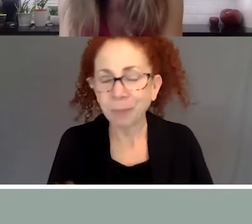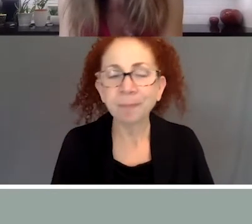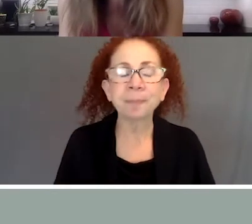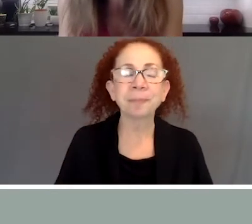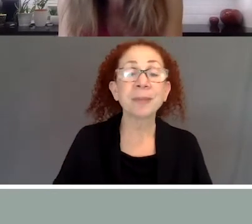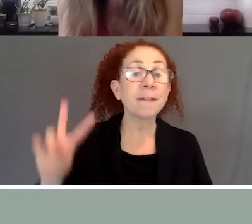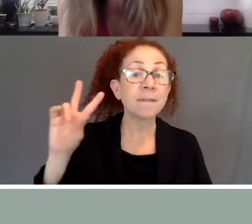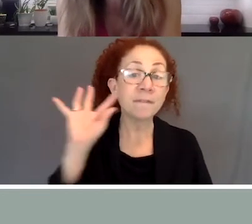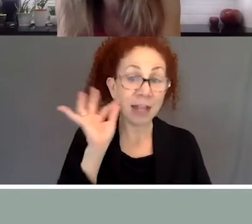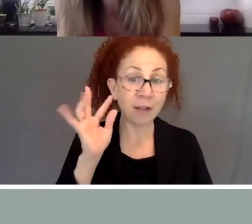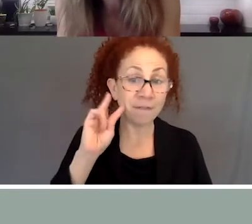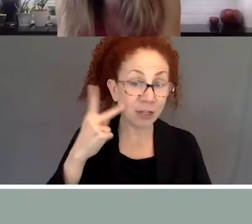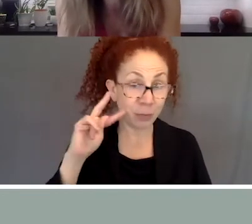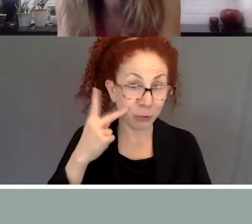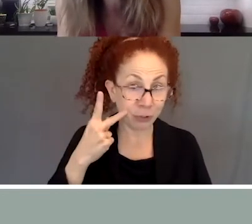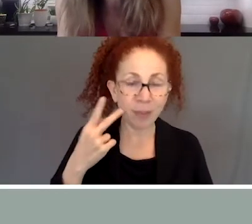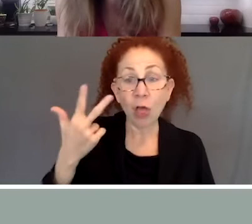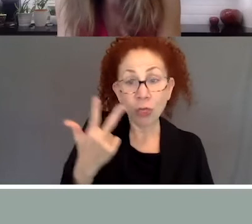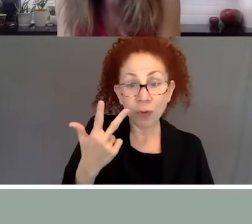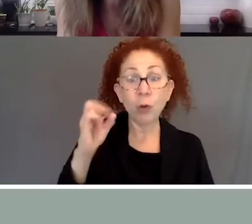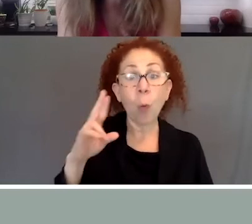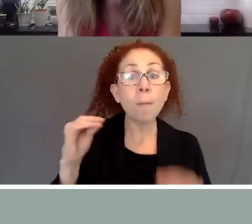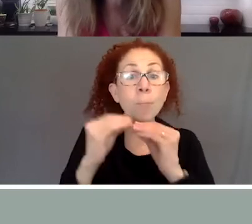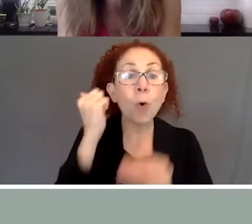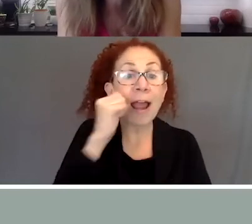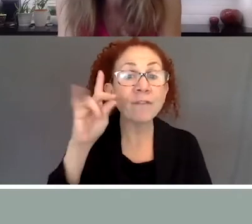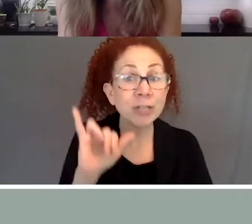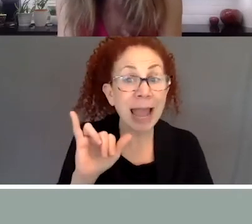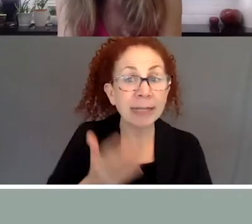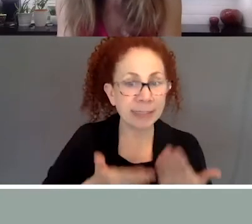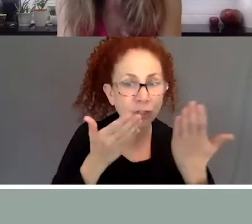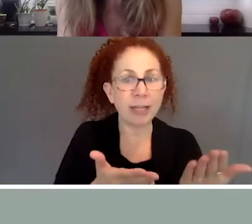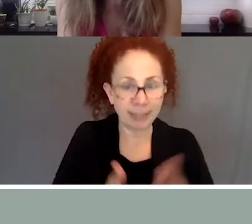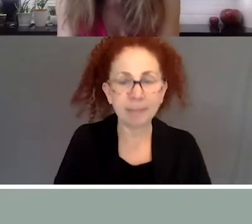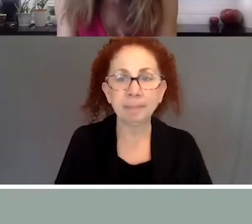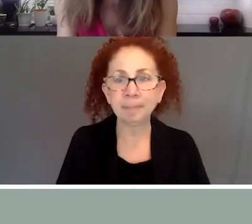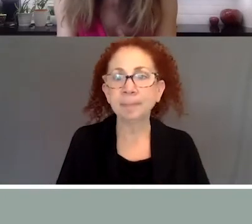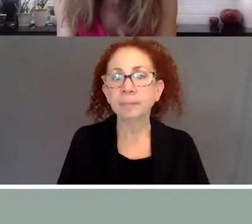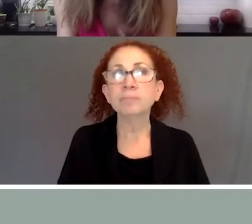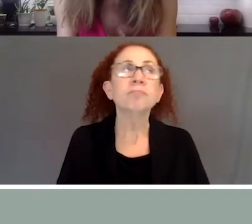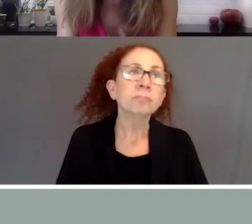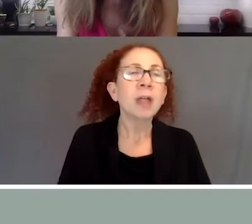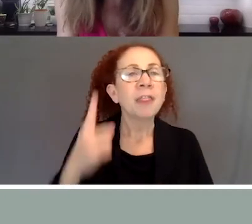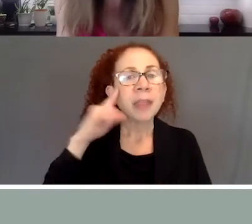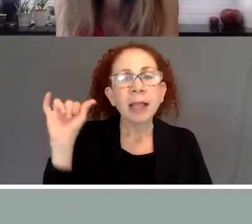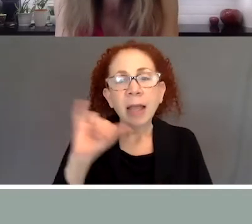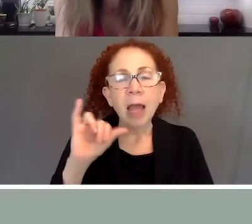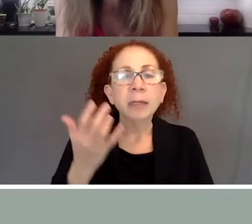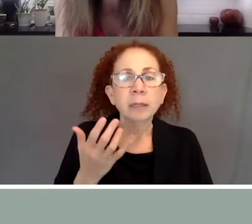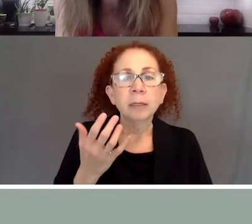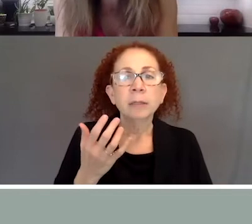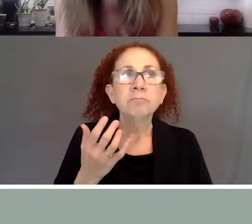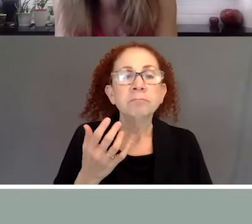veggies, 3 or more a day is what is suggested. And so you could think of it as one